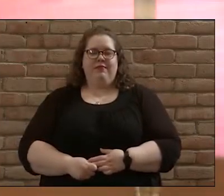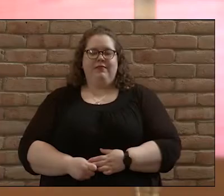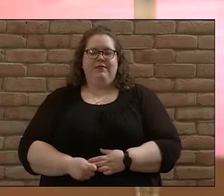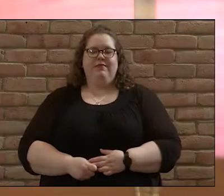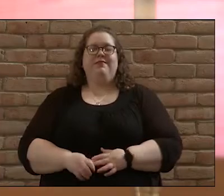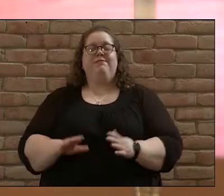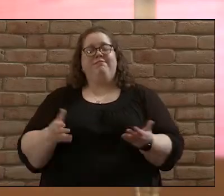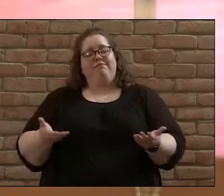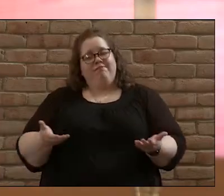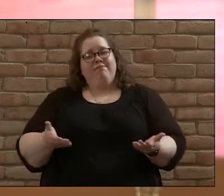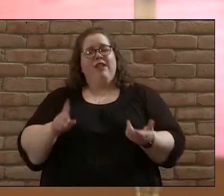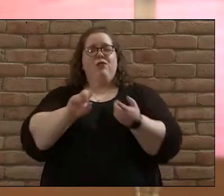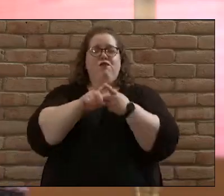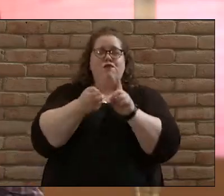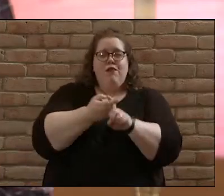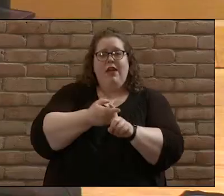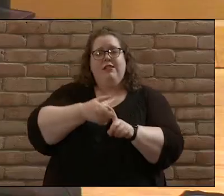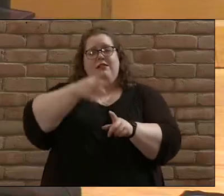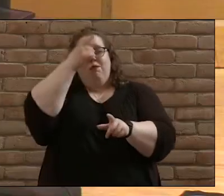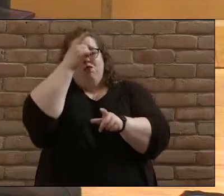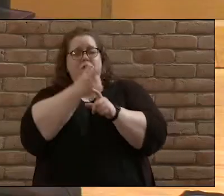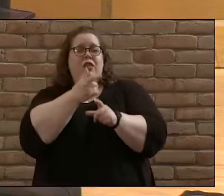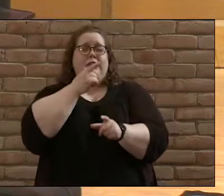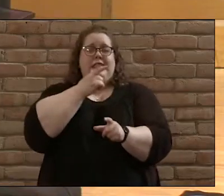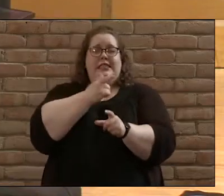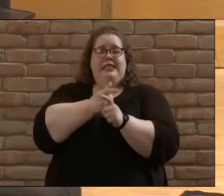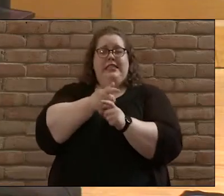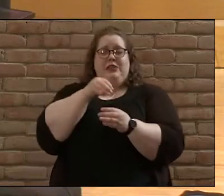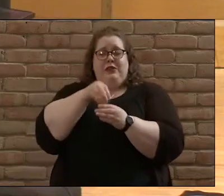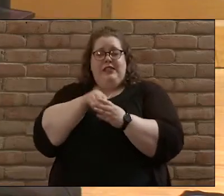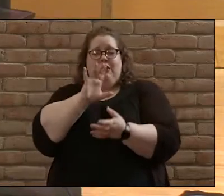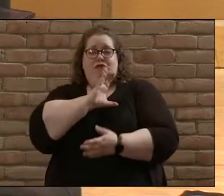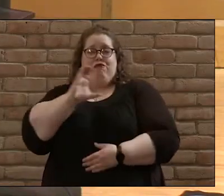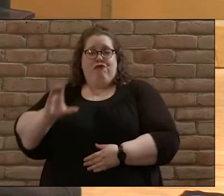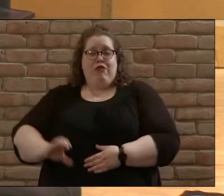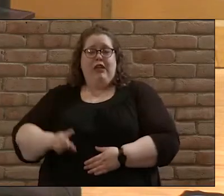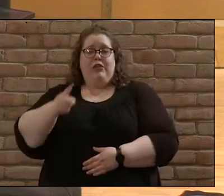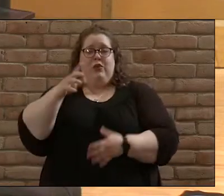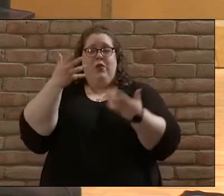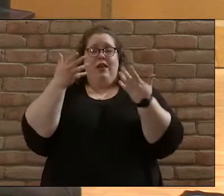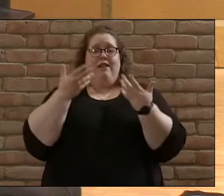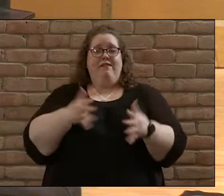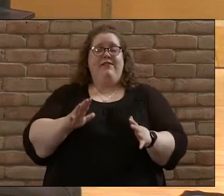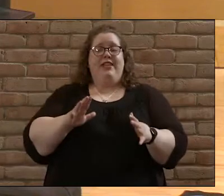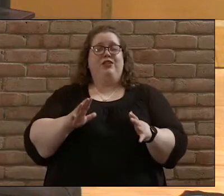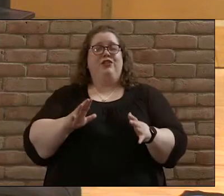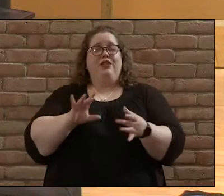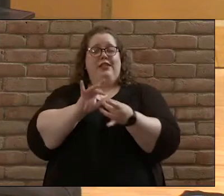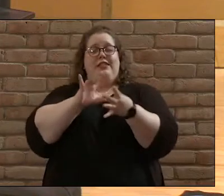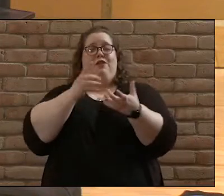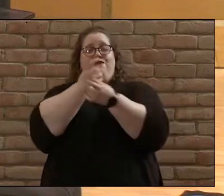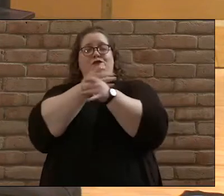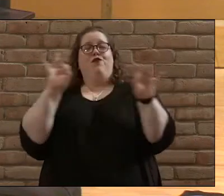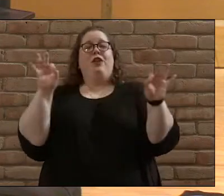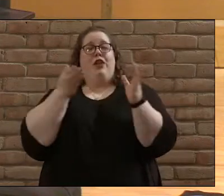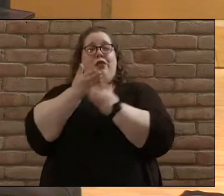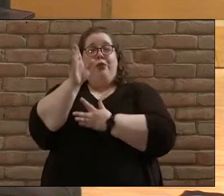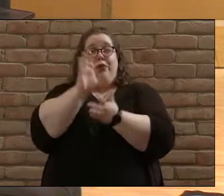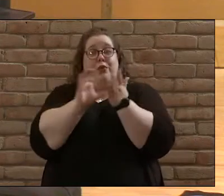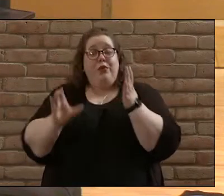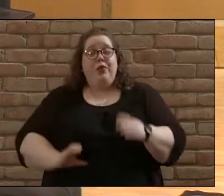So my friends, my brothers and sisters in Christ who have already been set free in Christ, let me ask you this